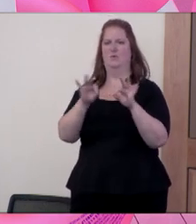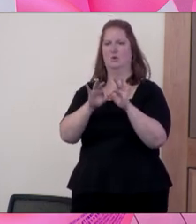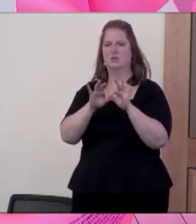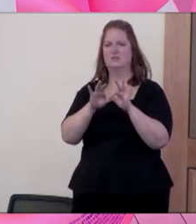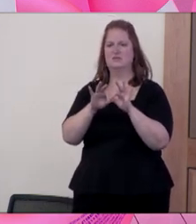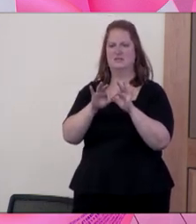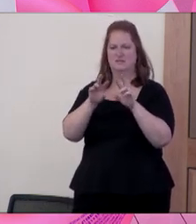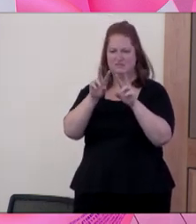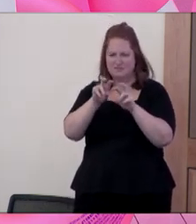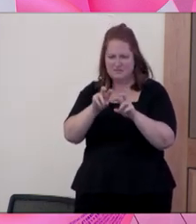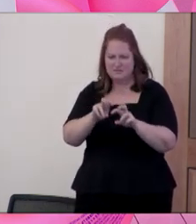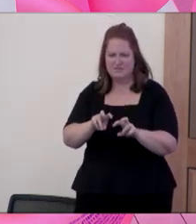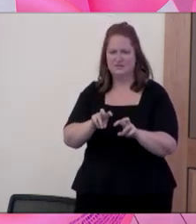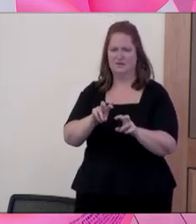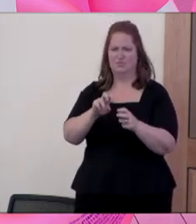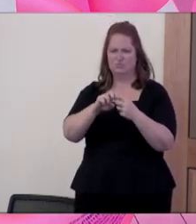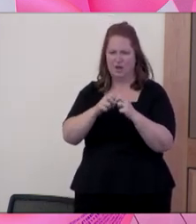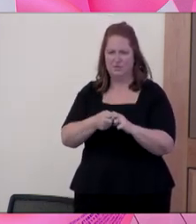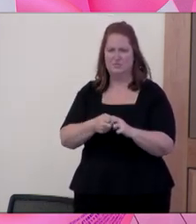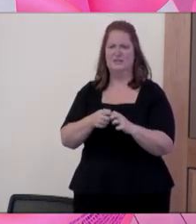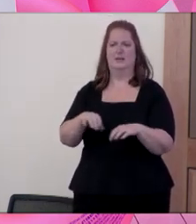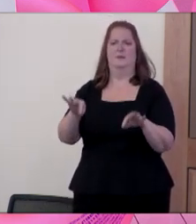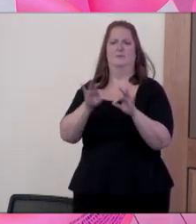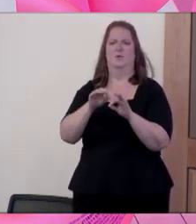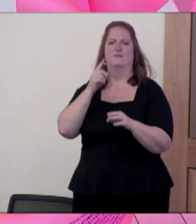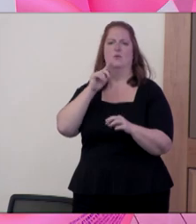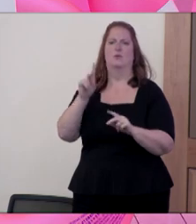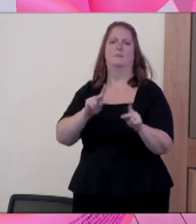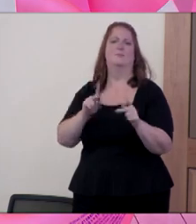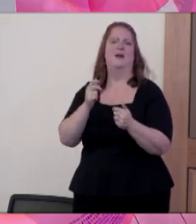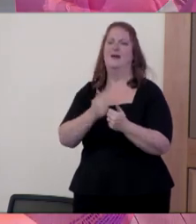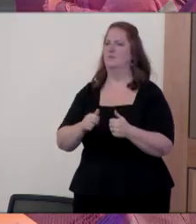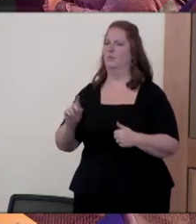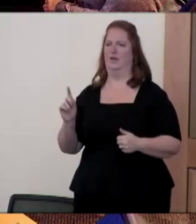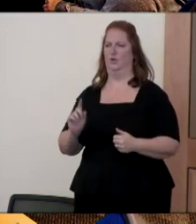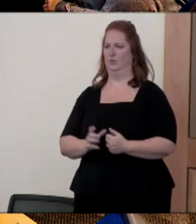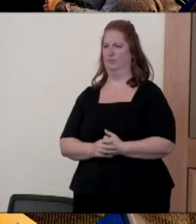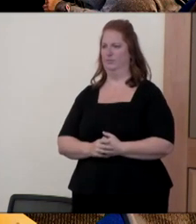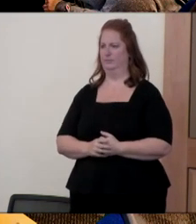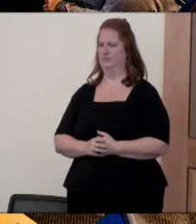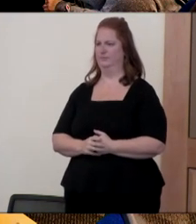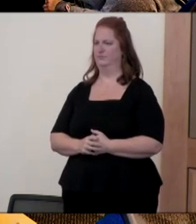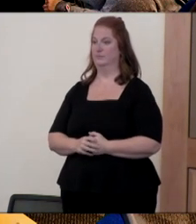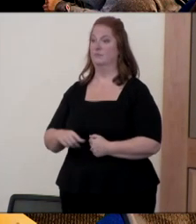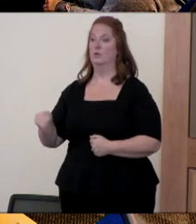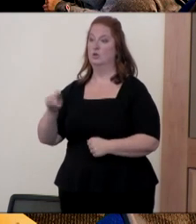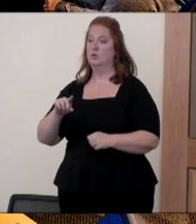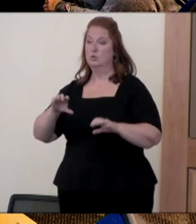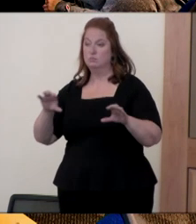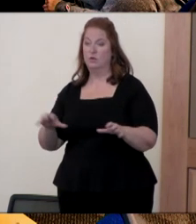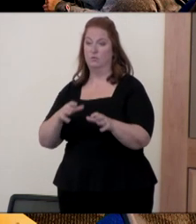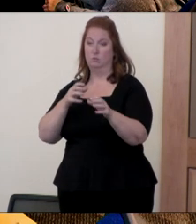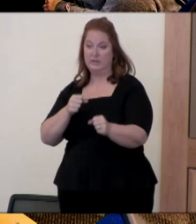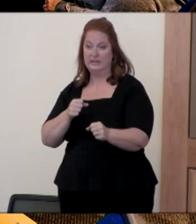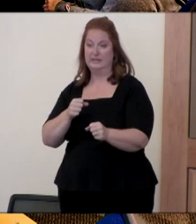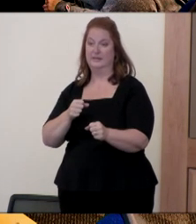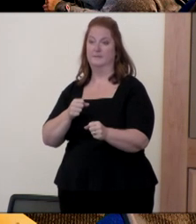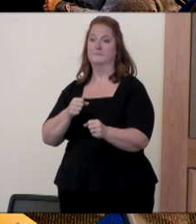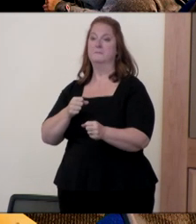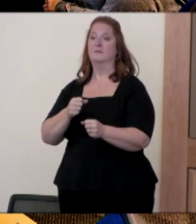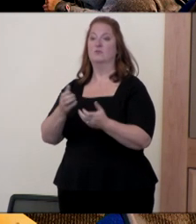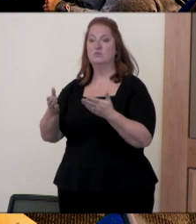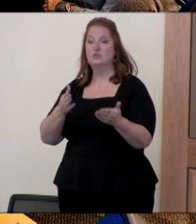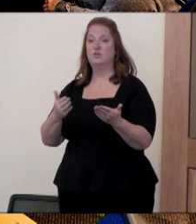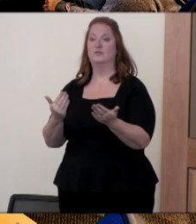perplexing problems that matter to people everywhere. You move quickly and purposefully to serve a new generation